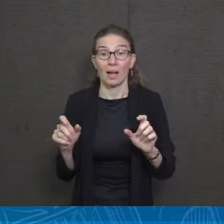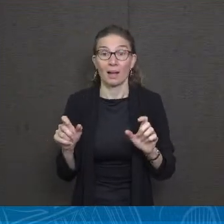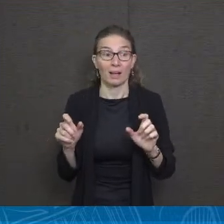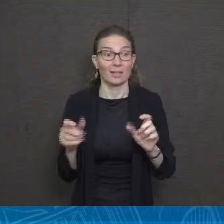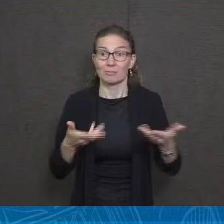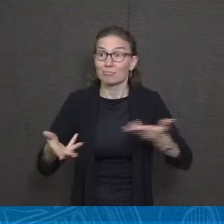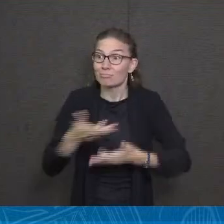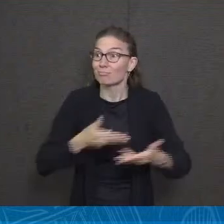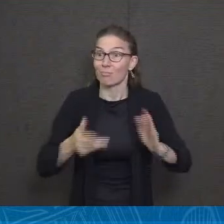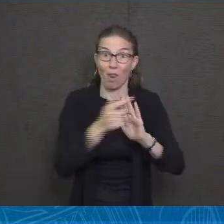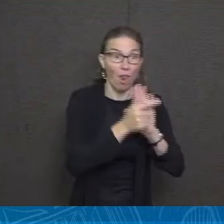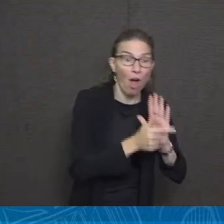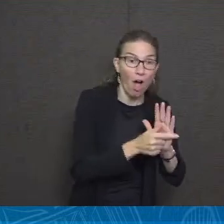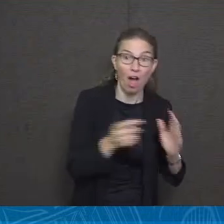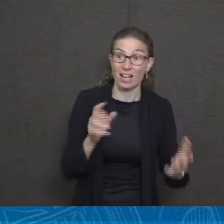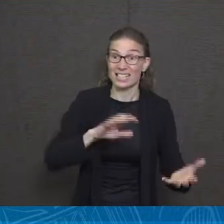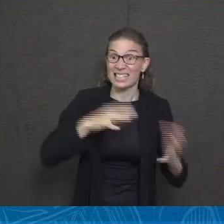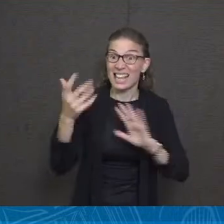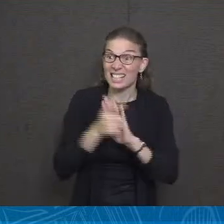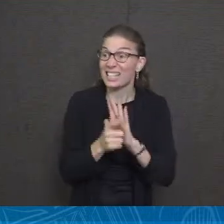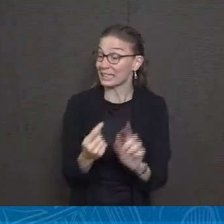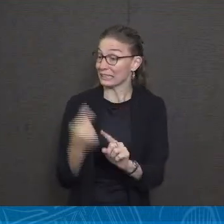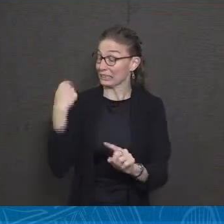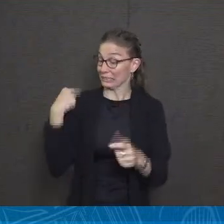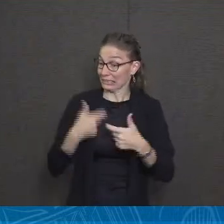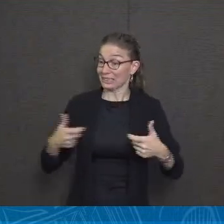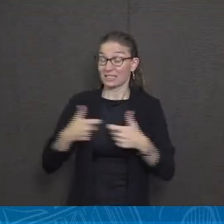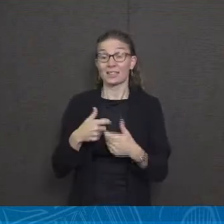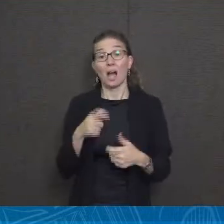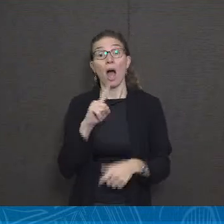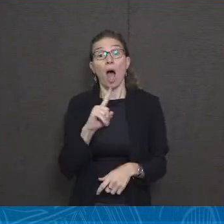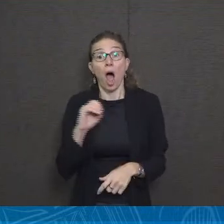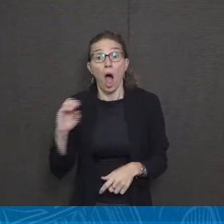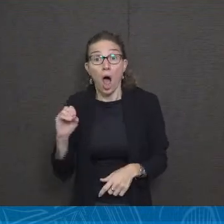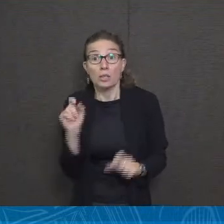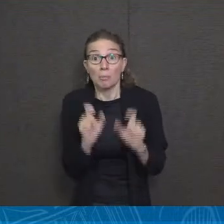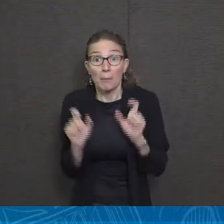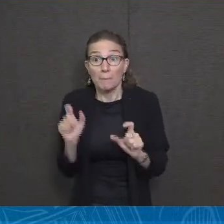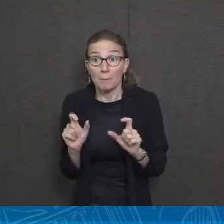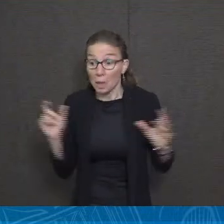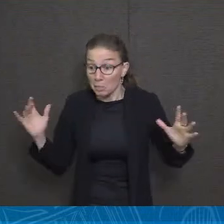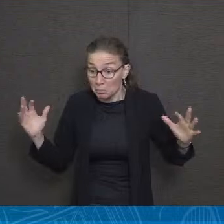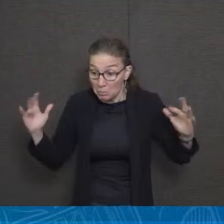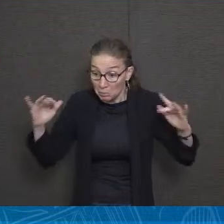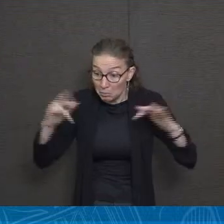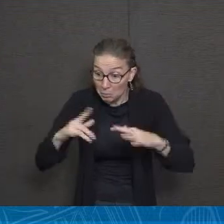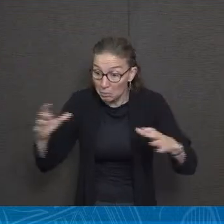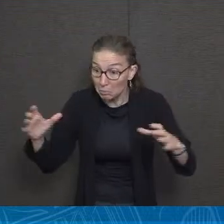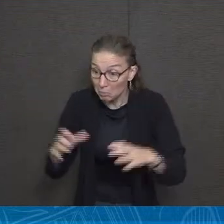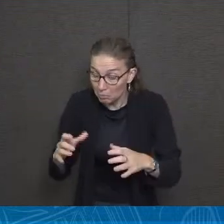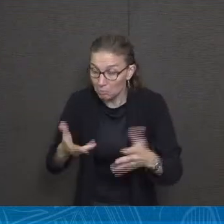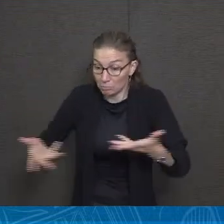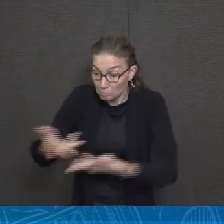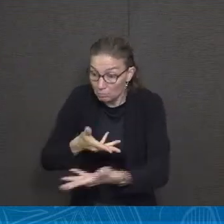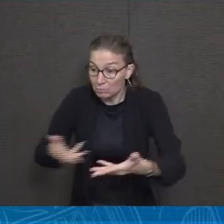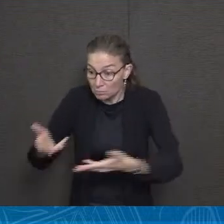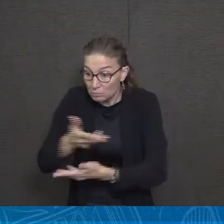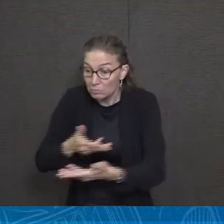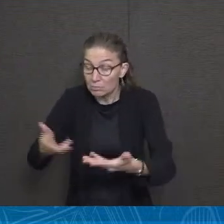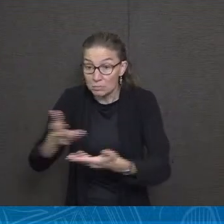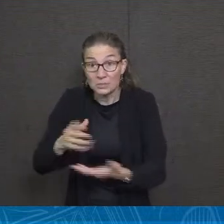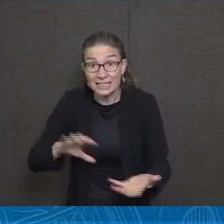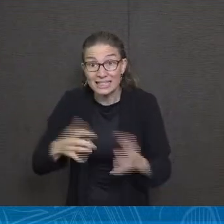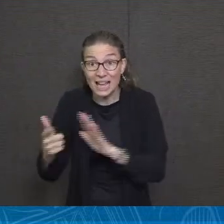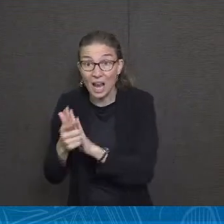on this year with 100 people all talking about disaster law. That's amazing, because until recently, I don't think people knew